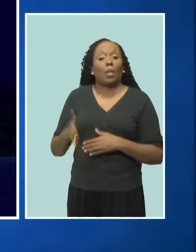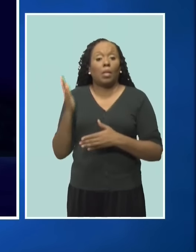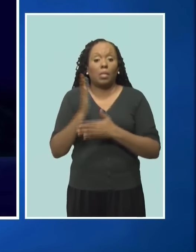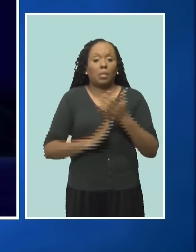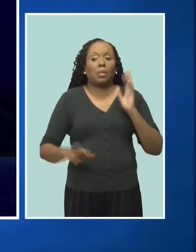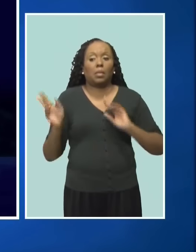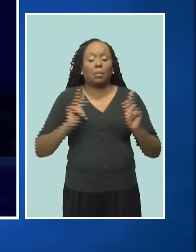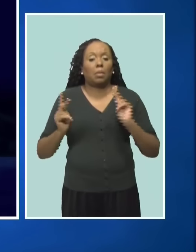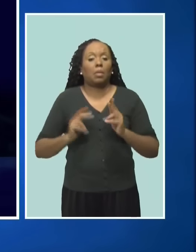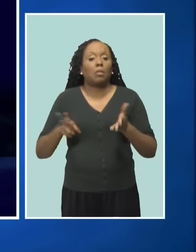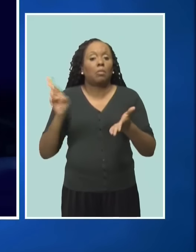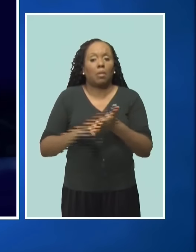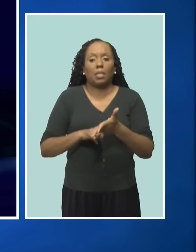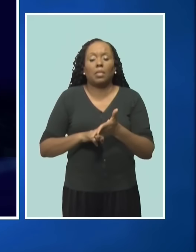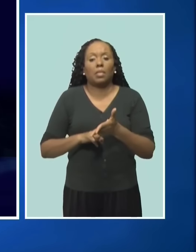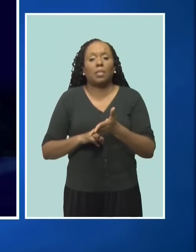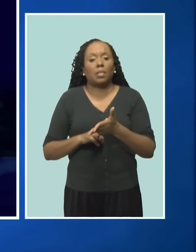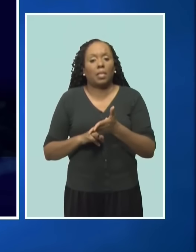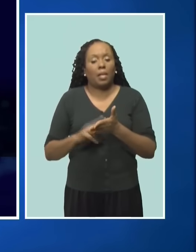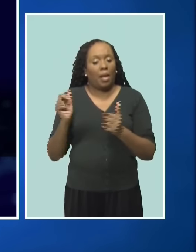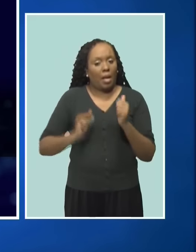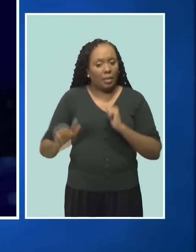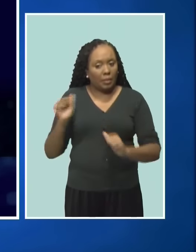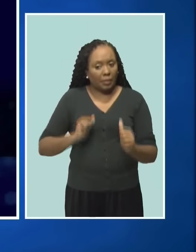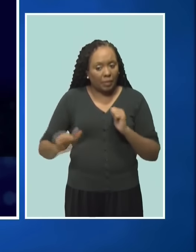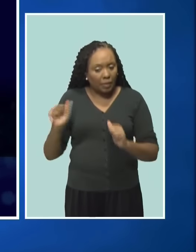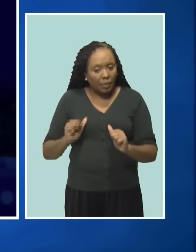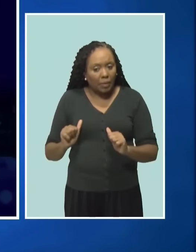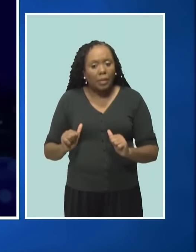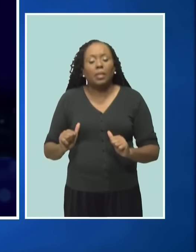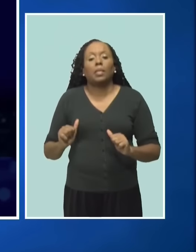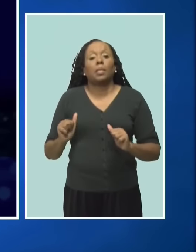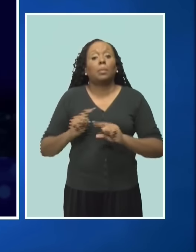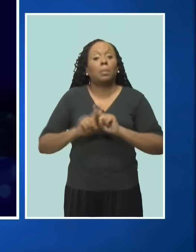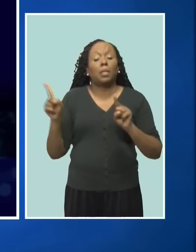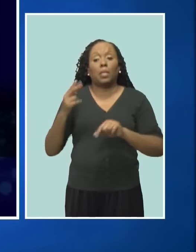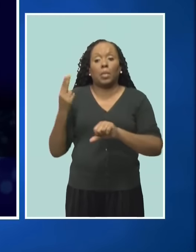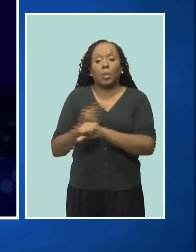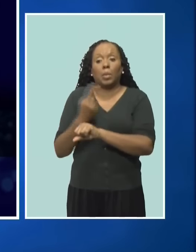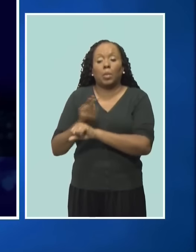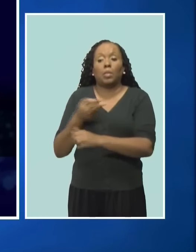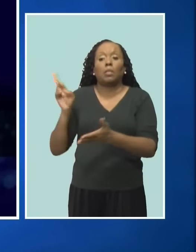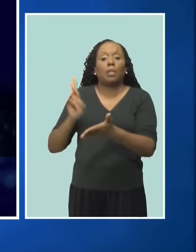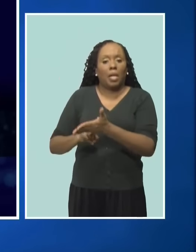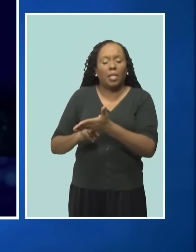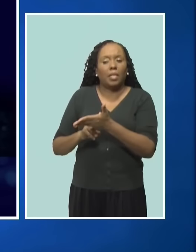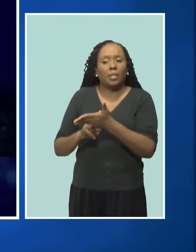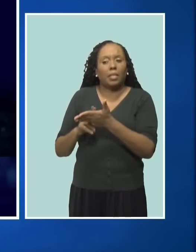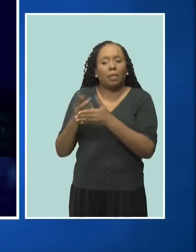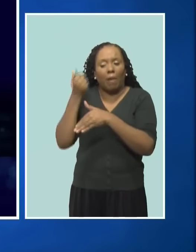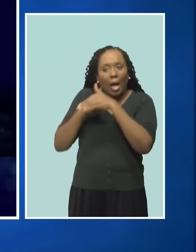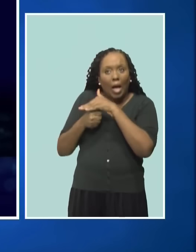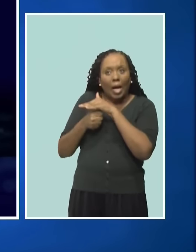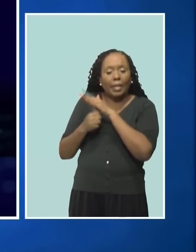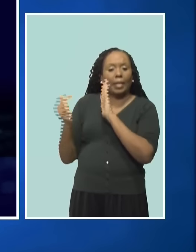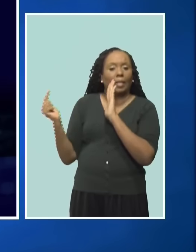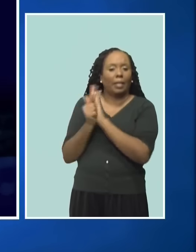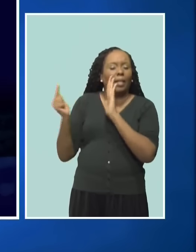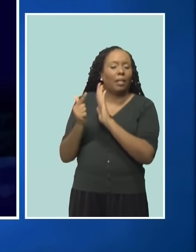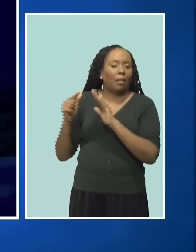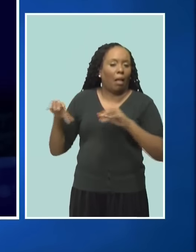individuals register legitimate activities, but then use the registration as a cover to engage in